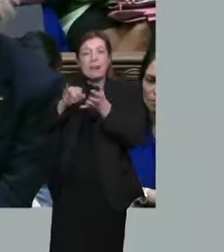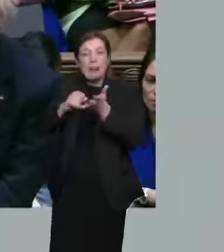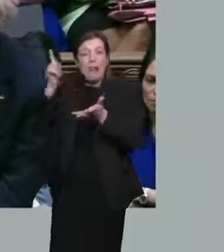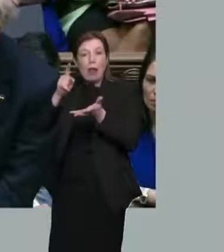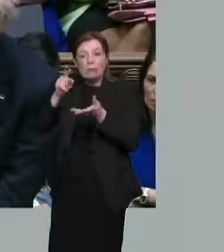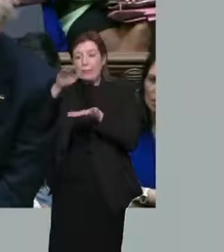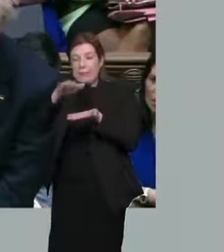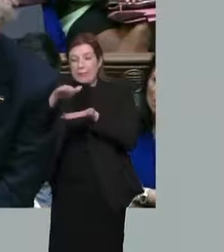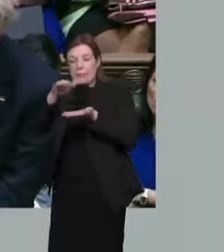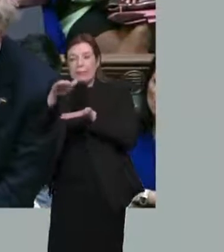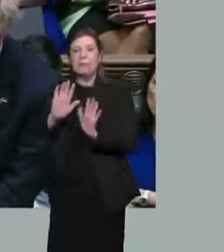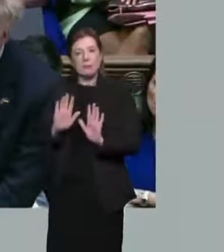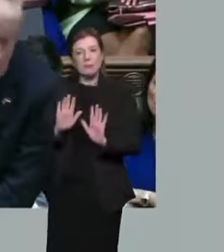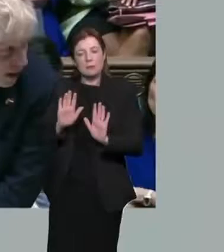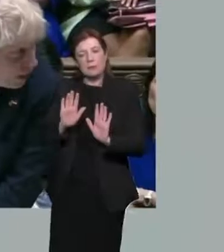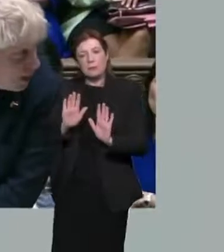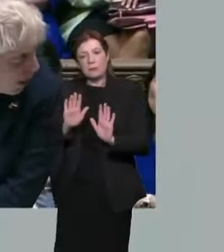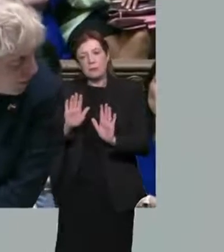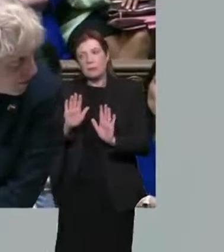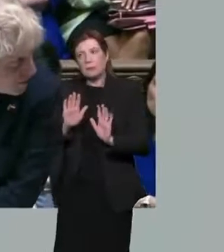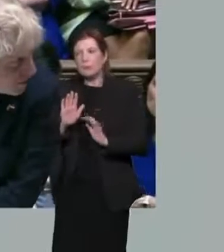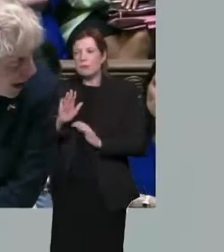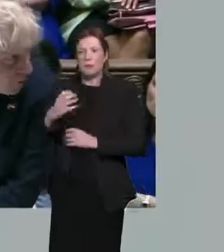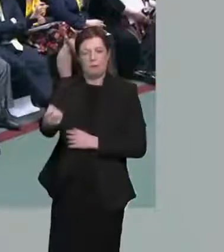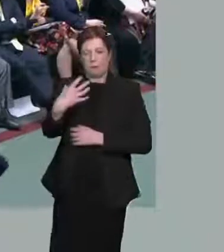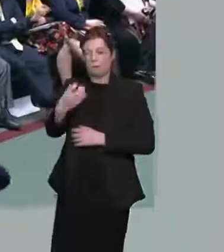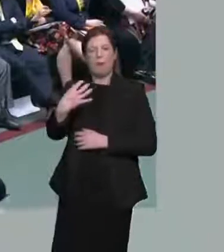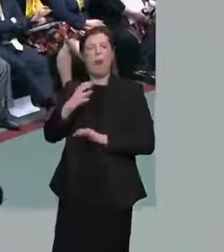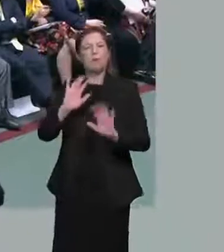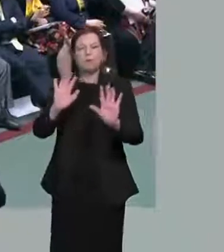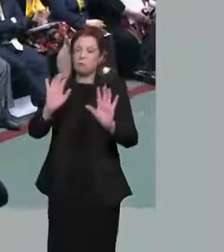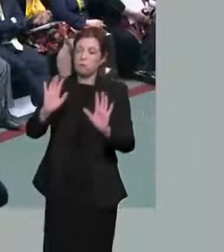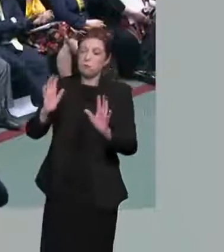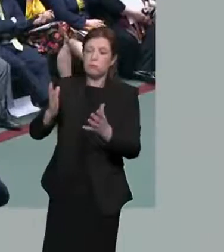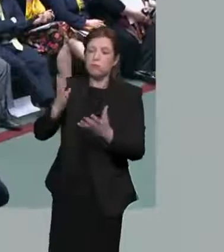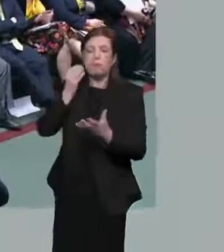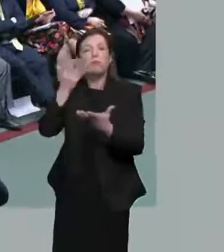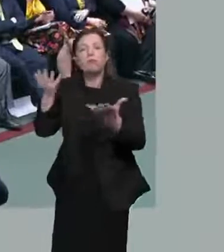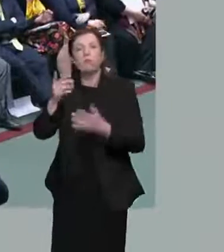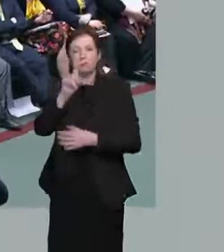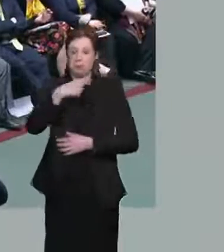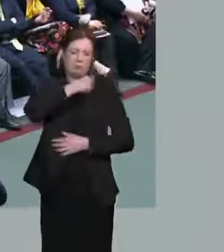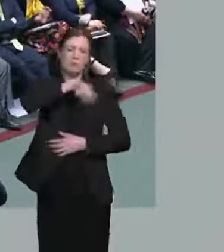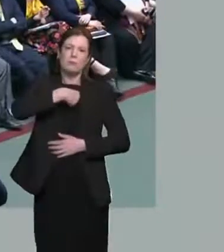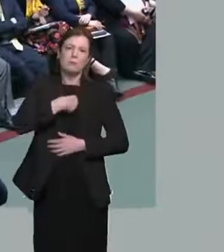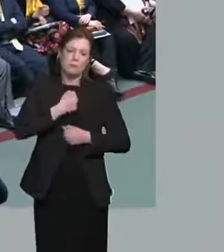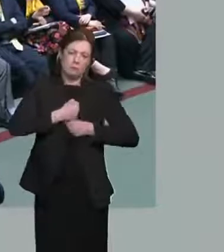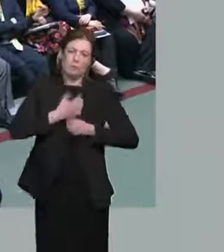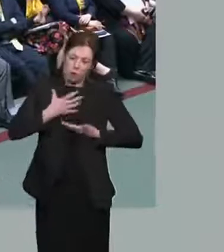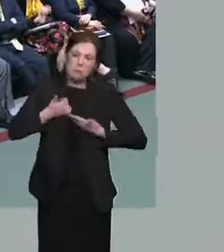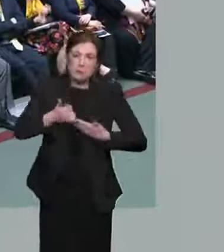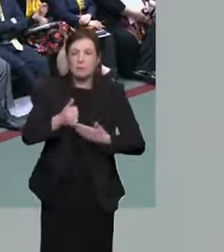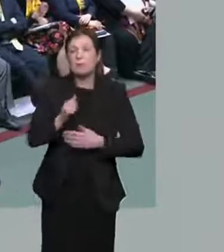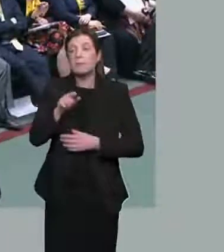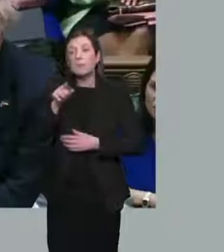families. But I don't know quite what he's shouting out, Mr. Speaker, but we want to do more. And Scotland,